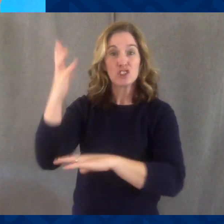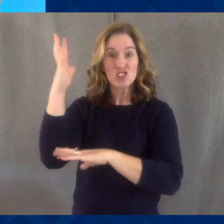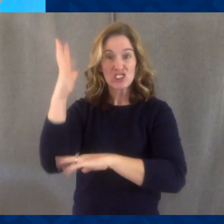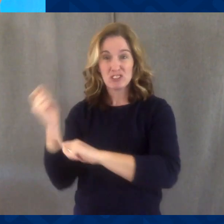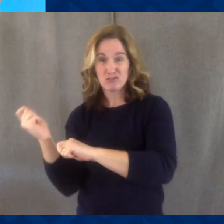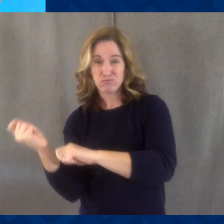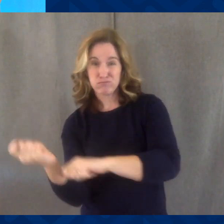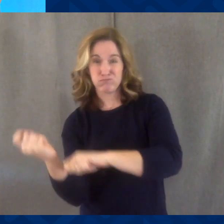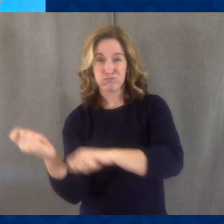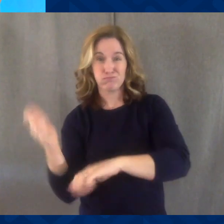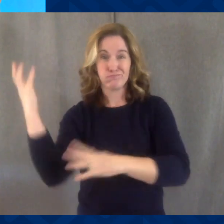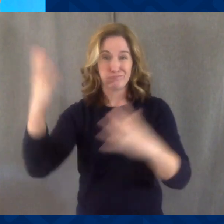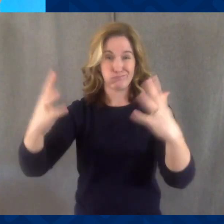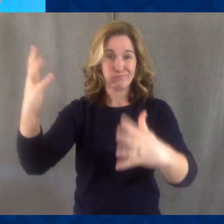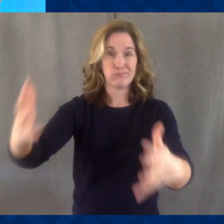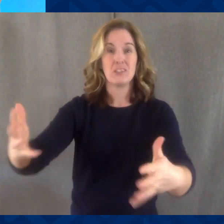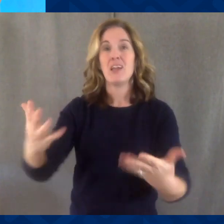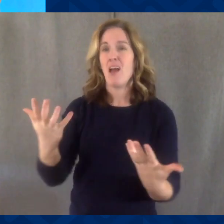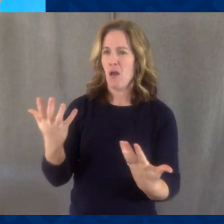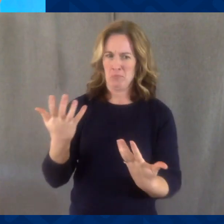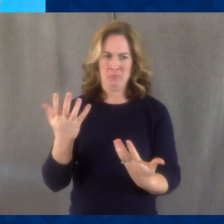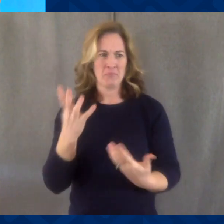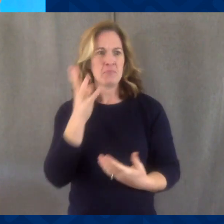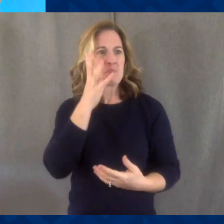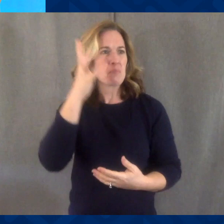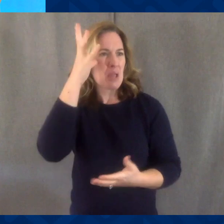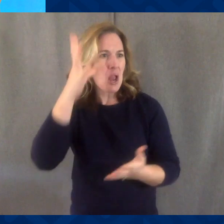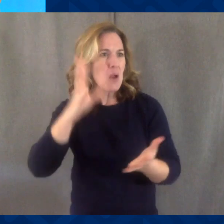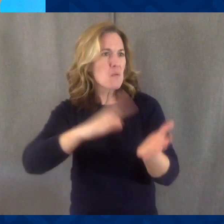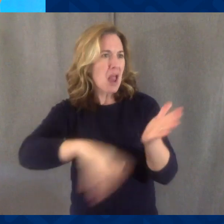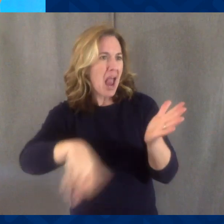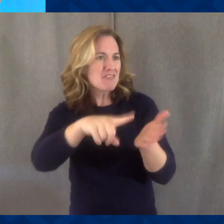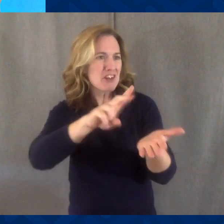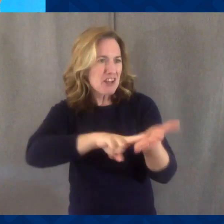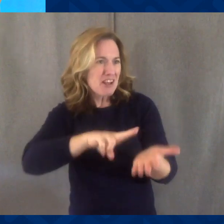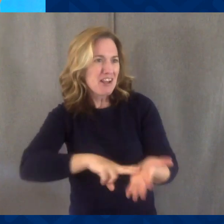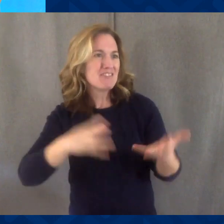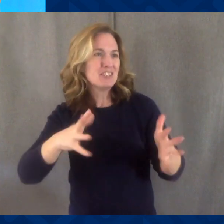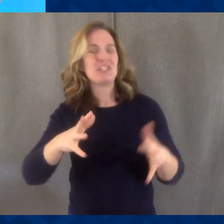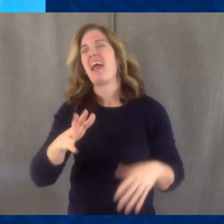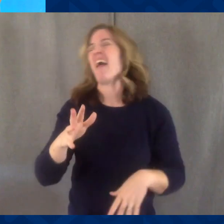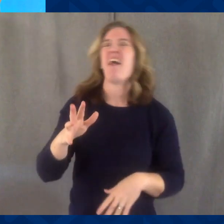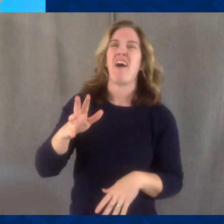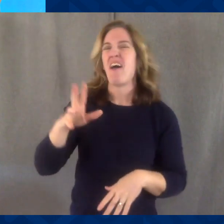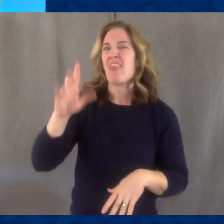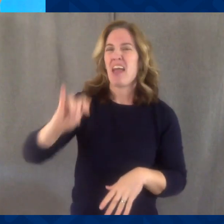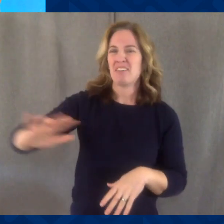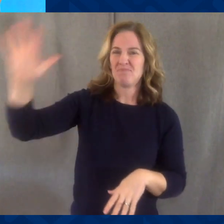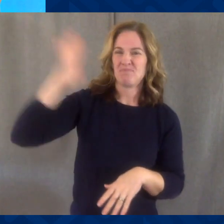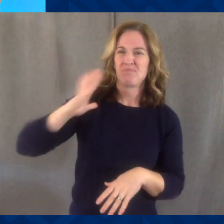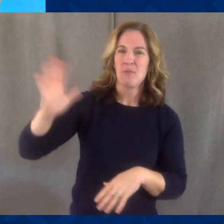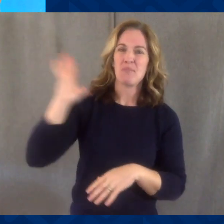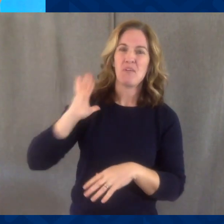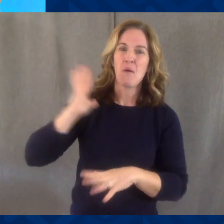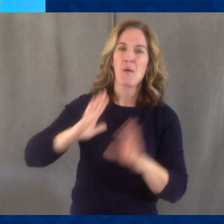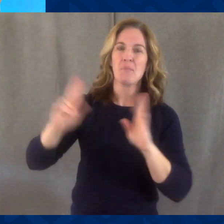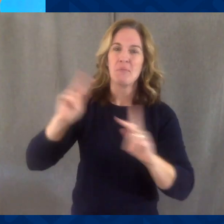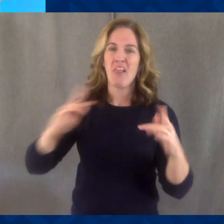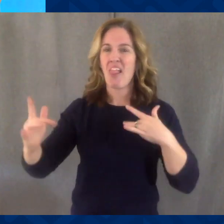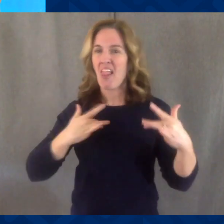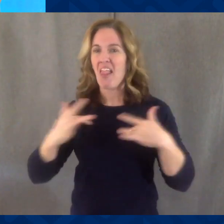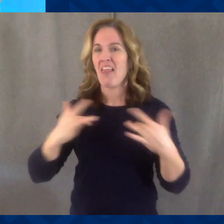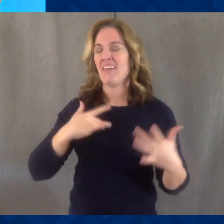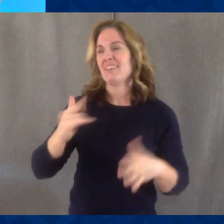this project? It was before everyone was super worried about liability. I'm very old. And so back in the day, everyone was like, kids,